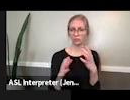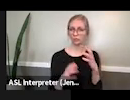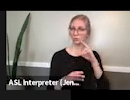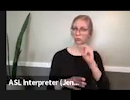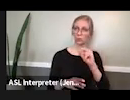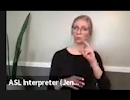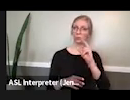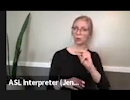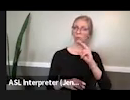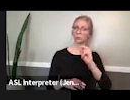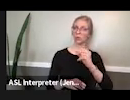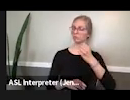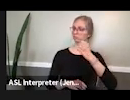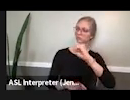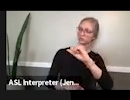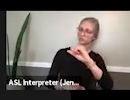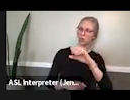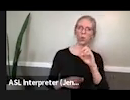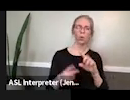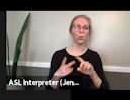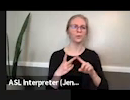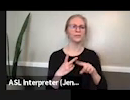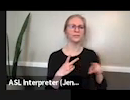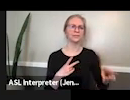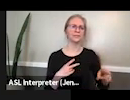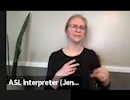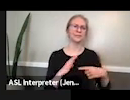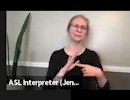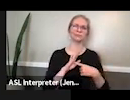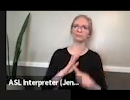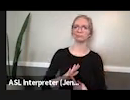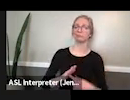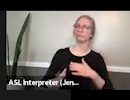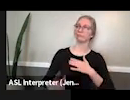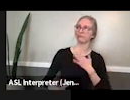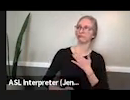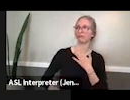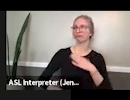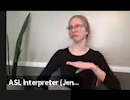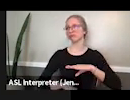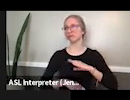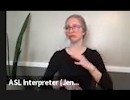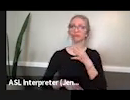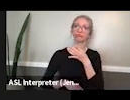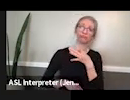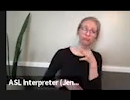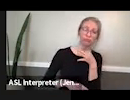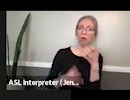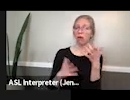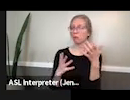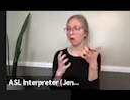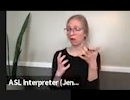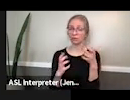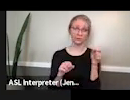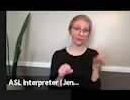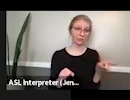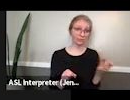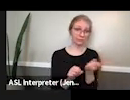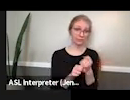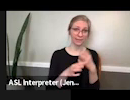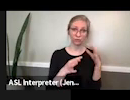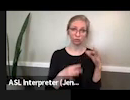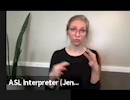also communicate happy, content, curiosity, want? Can he make choices? That's